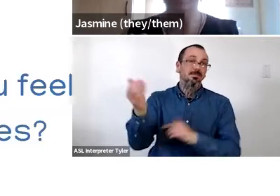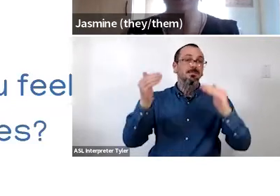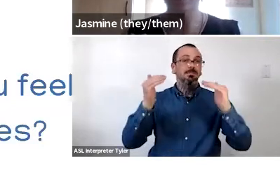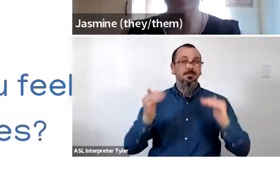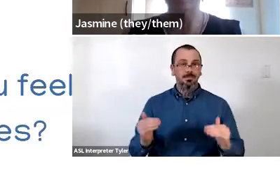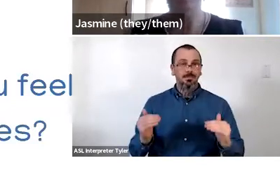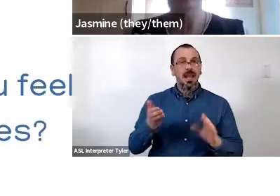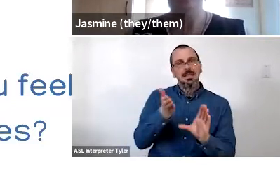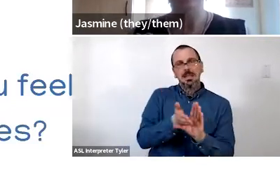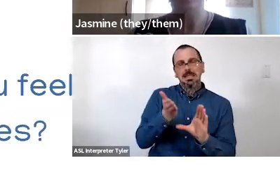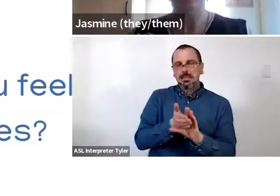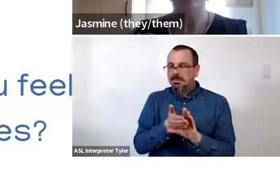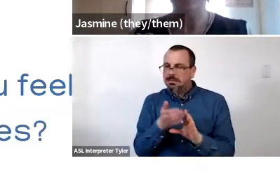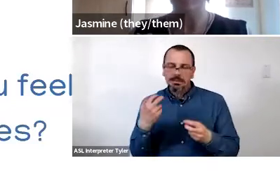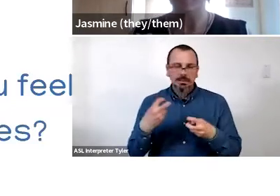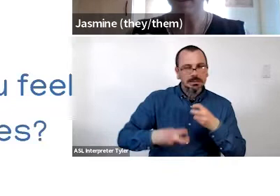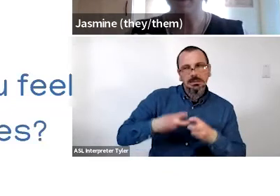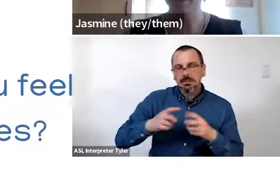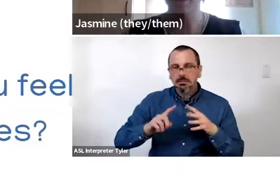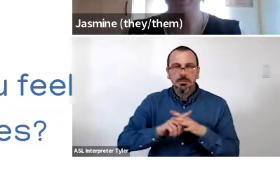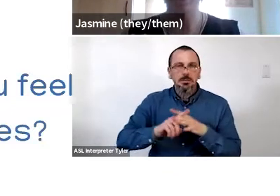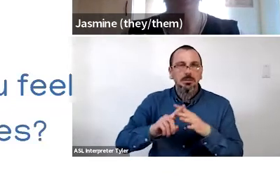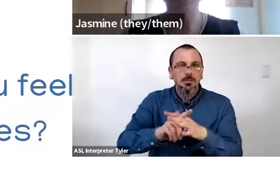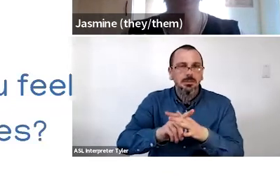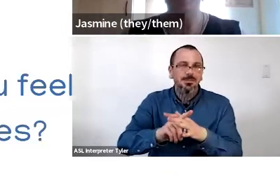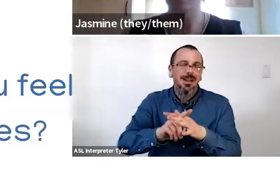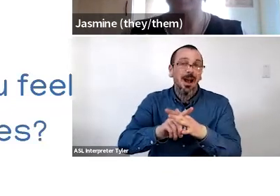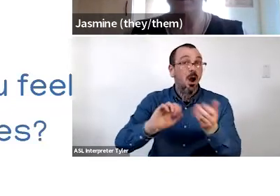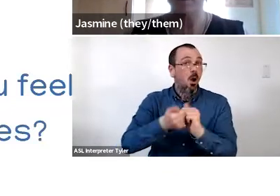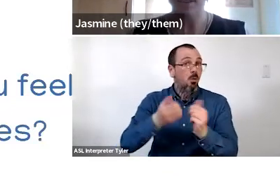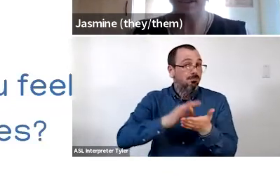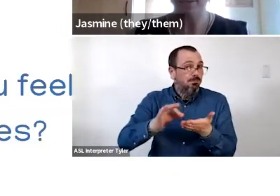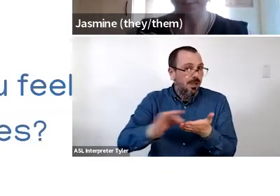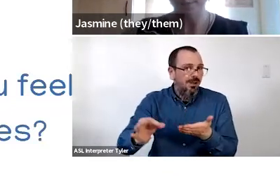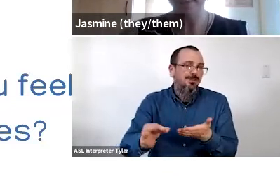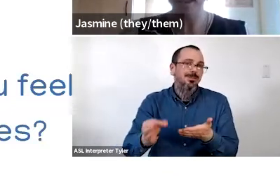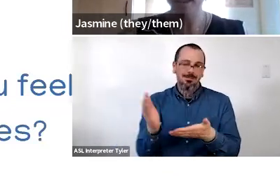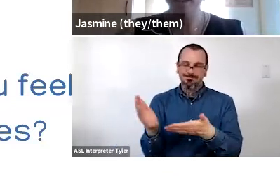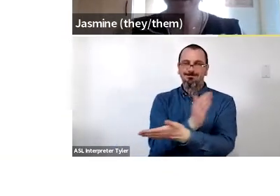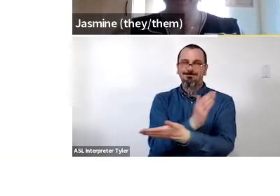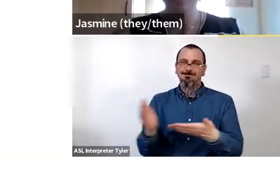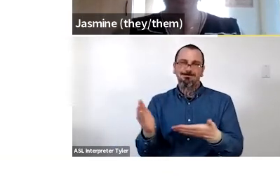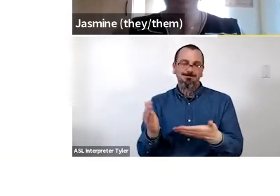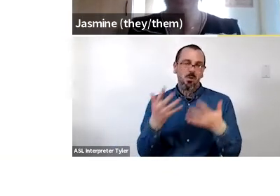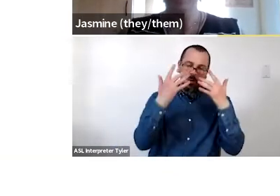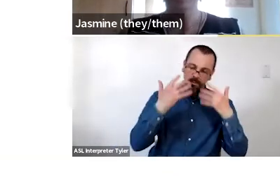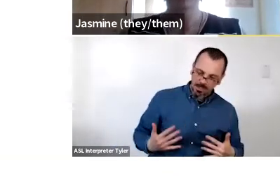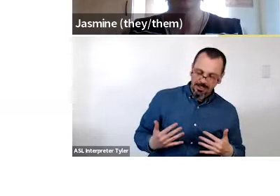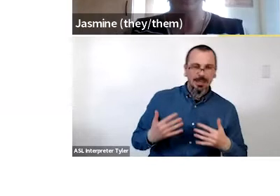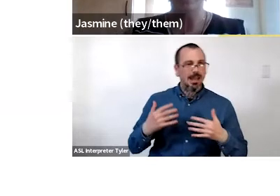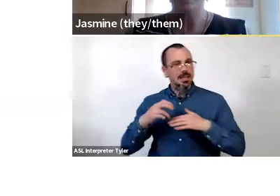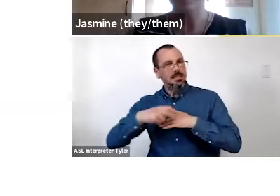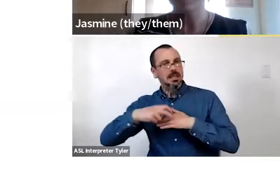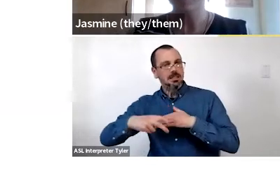the sum total of an individual's score on the anxiety scale and their score on a depression scale. So with my